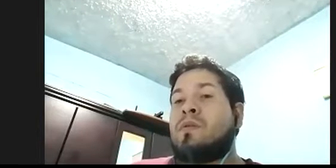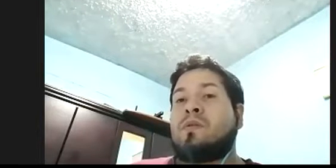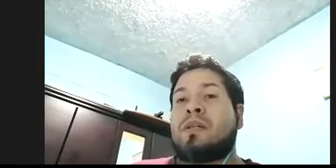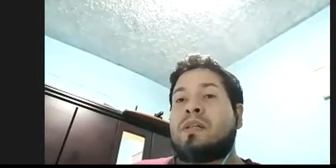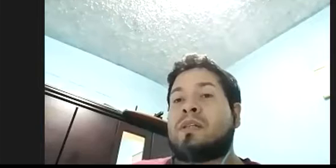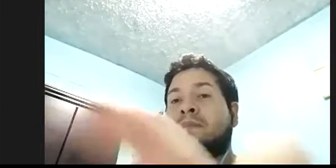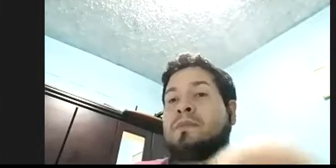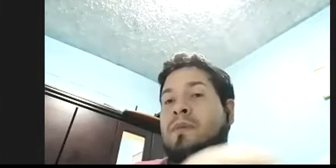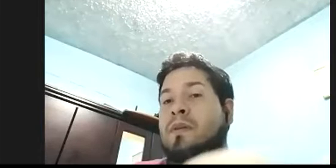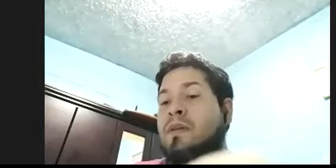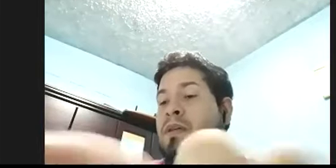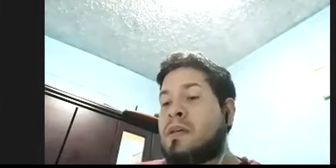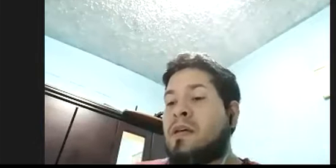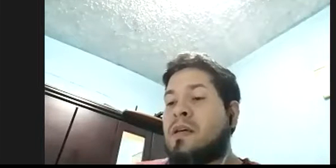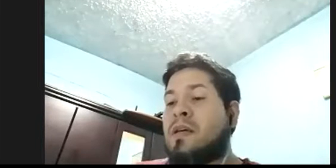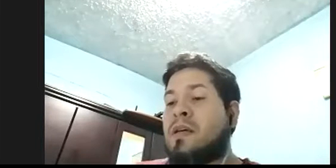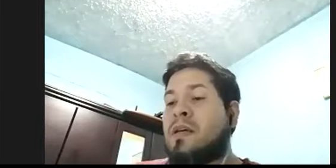Hello, Henry.